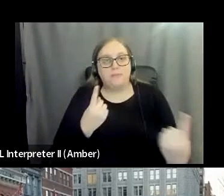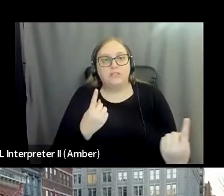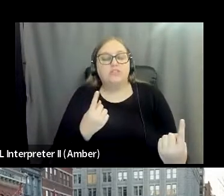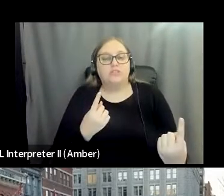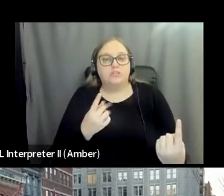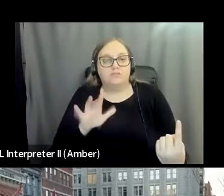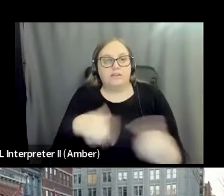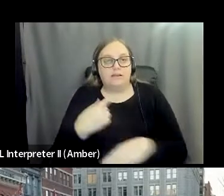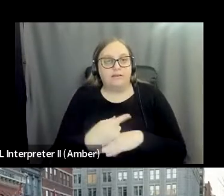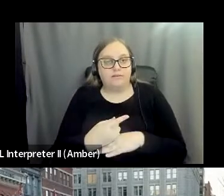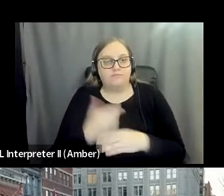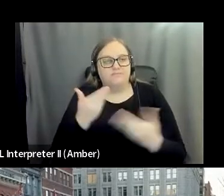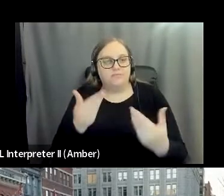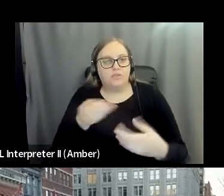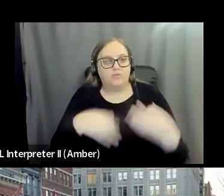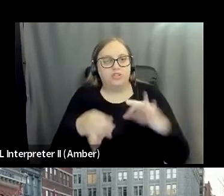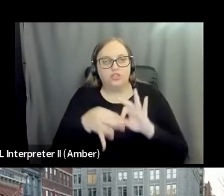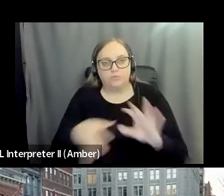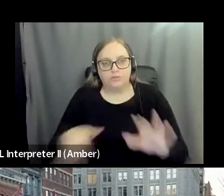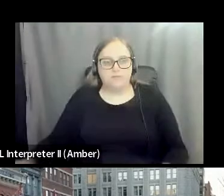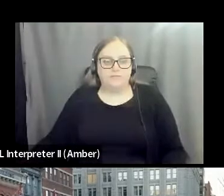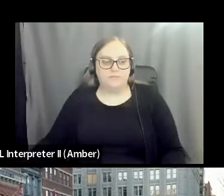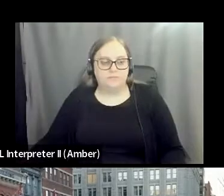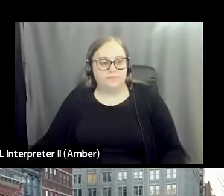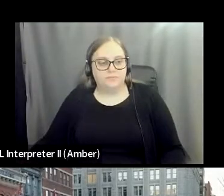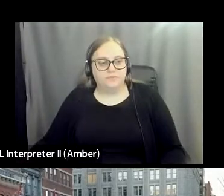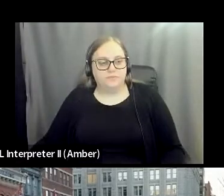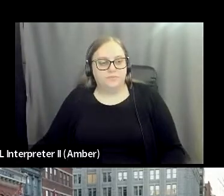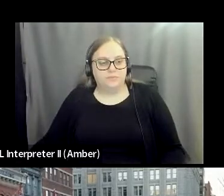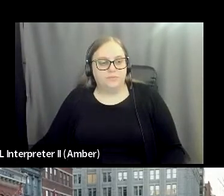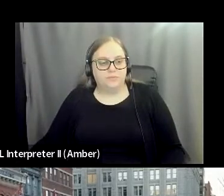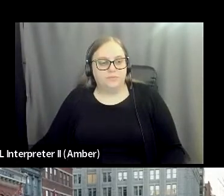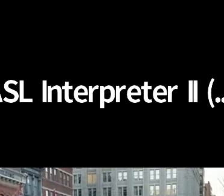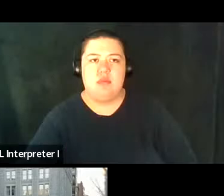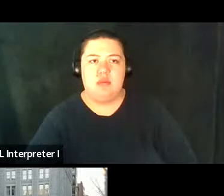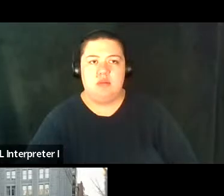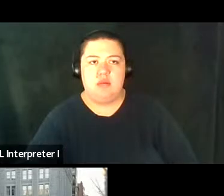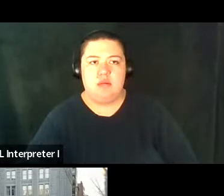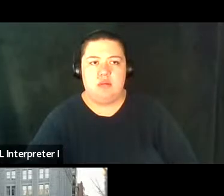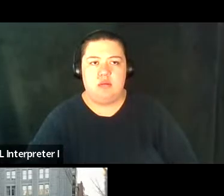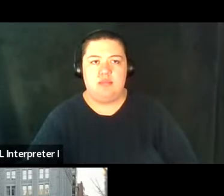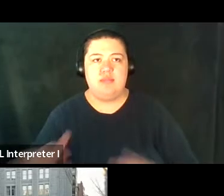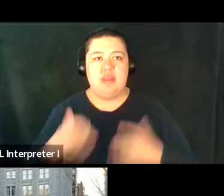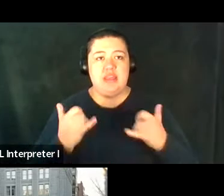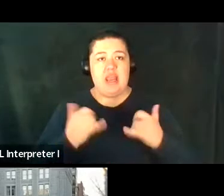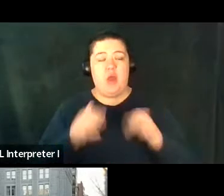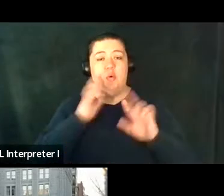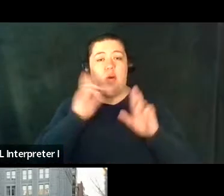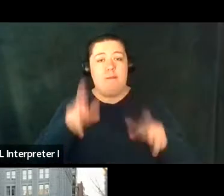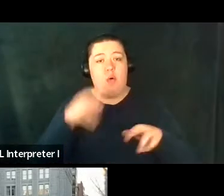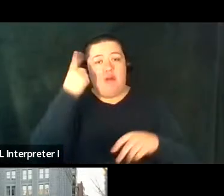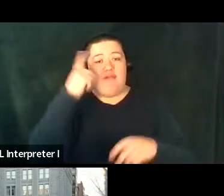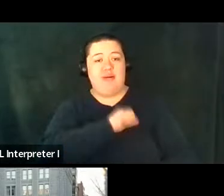opposition. Without objection, I'll move both the print and report with leave for staff to make